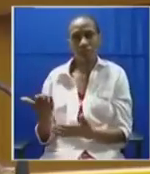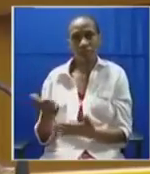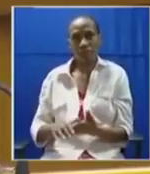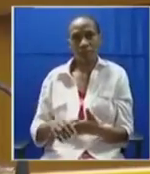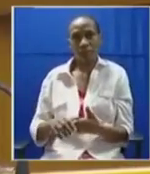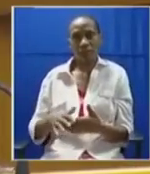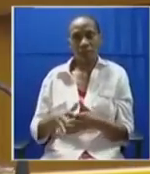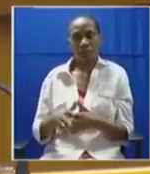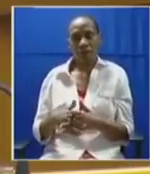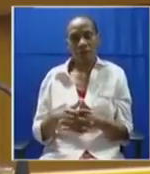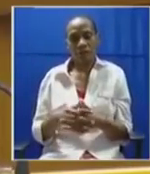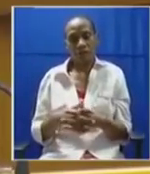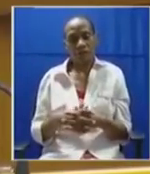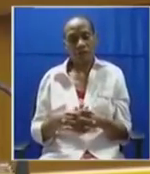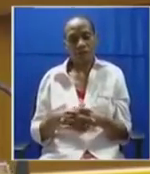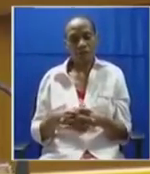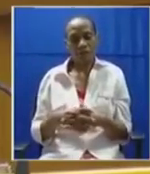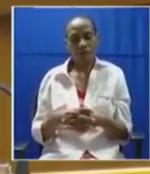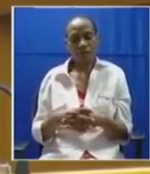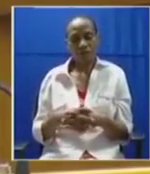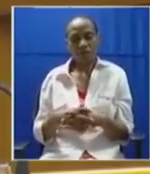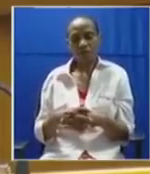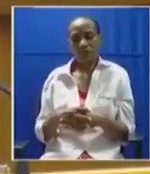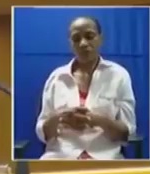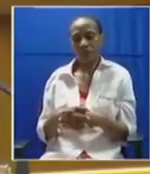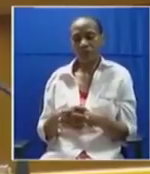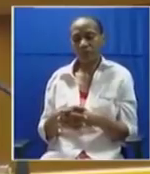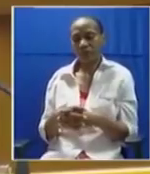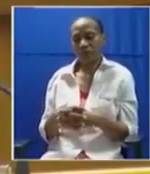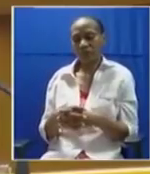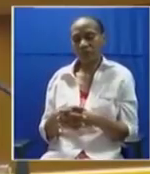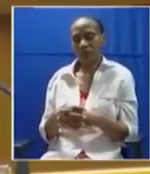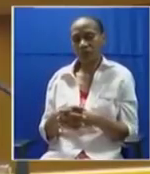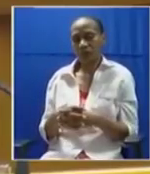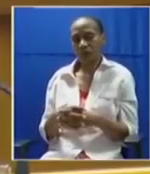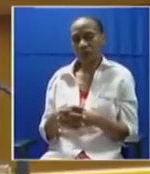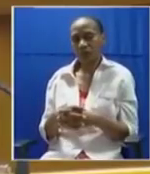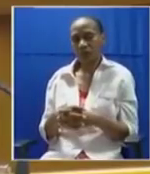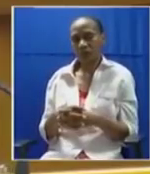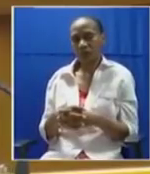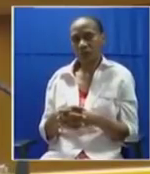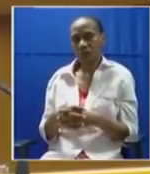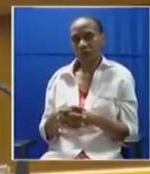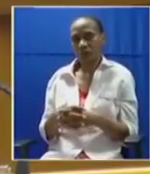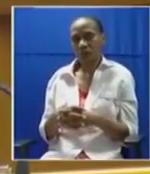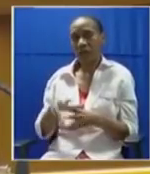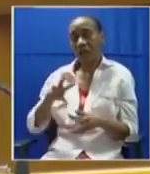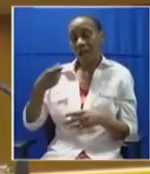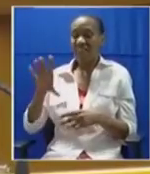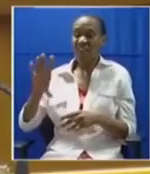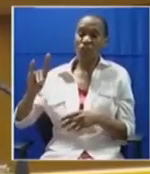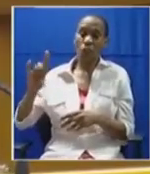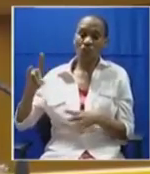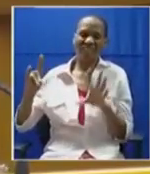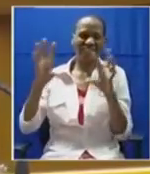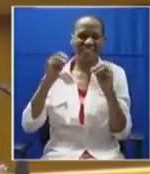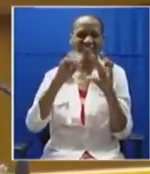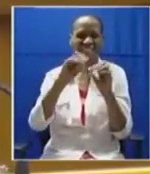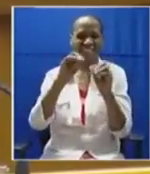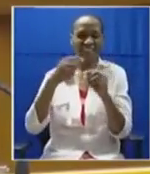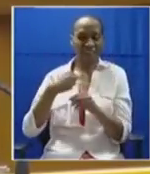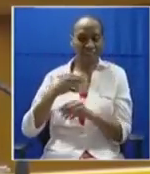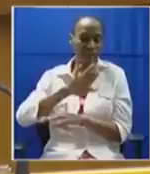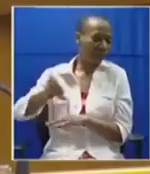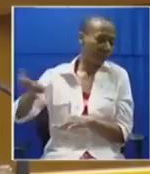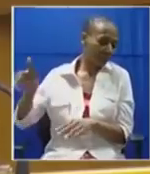nokuthetha ke ngezinye ingxexe ezikhonkothe ecaleni kwe-EFF ne-ANC. They are just cheerleaders